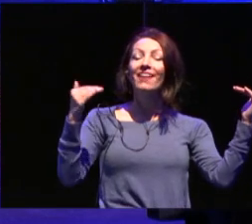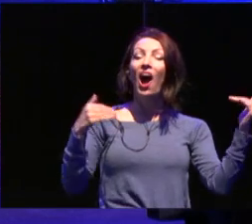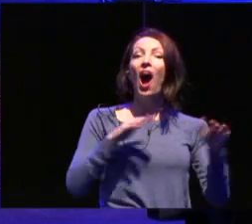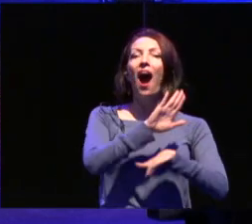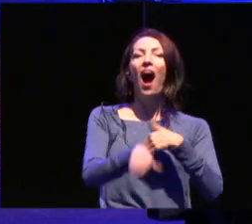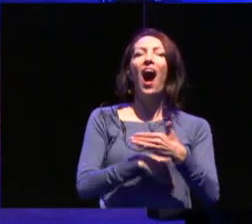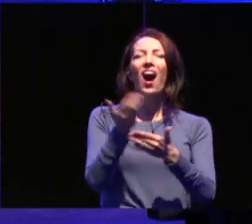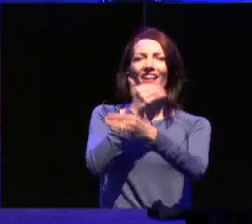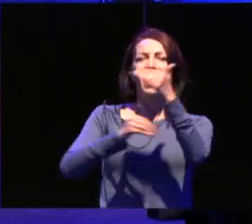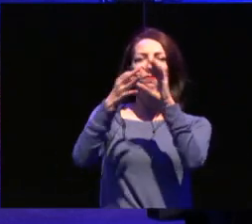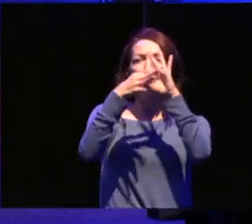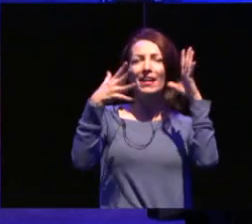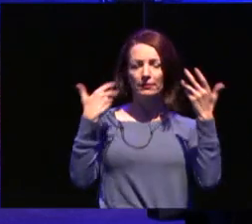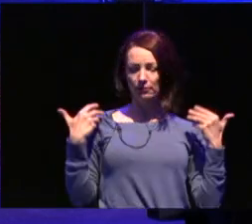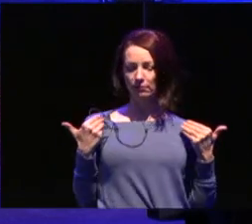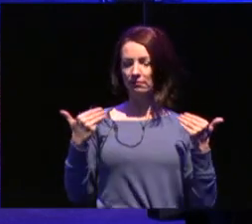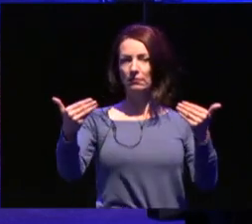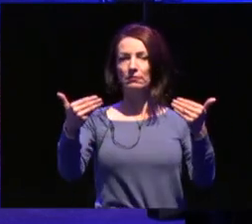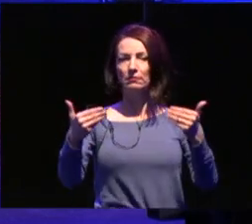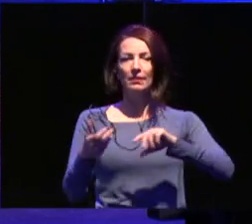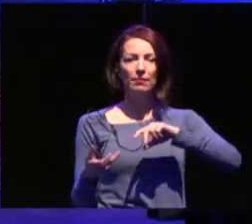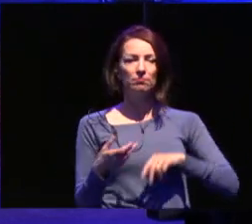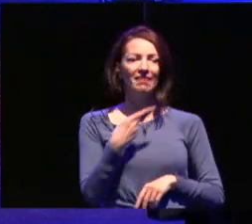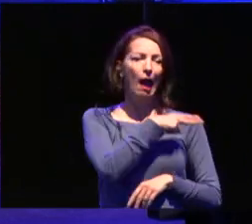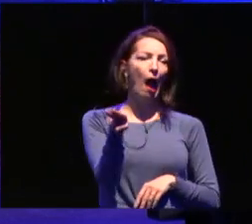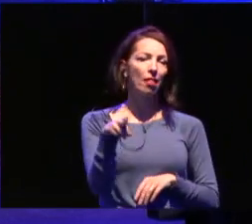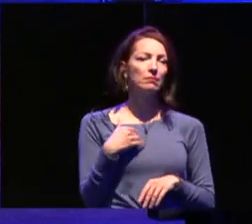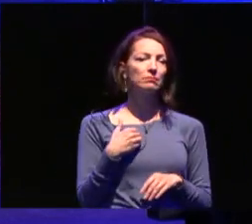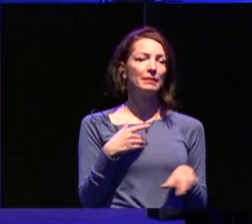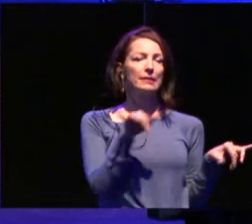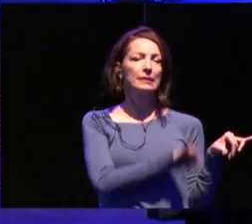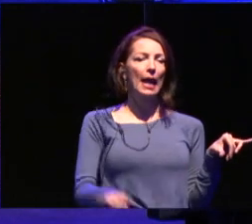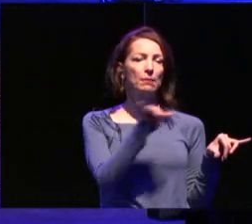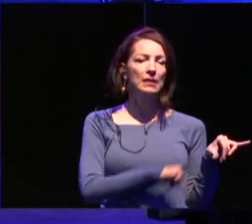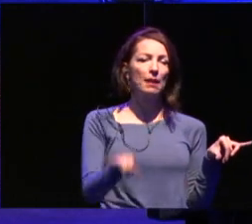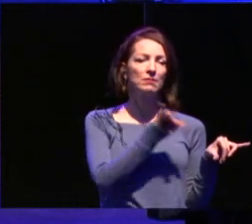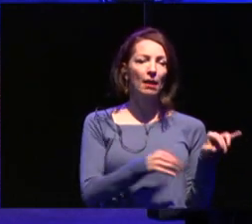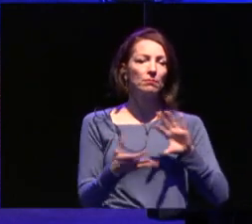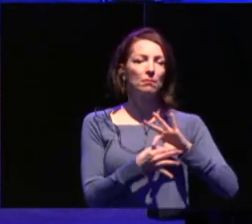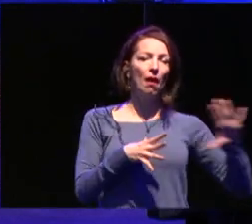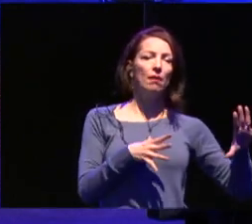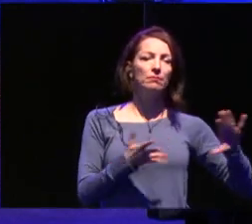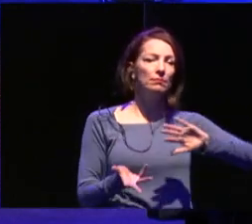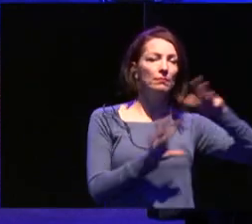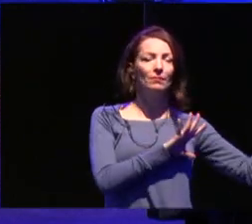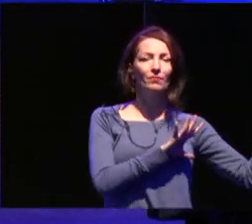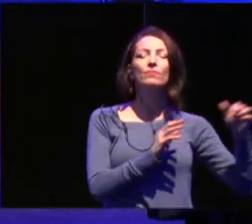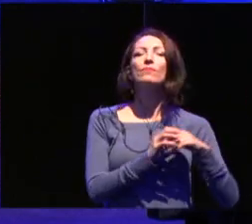All heaven breaks loose. Hell too. You know, hell means stagnation. But it starts to quicken